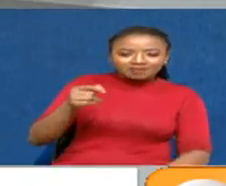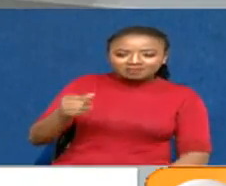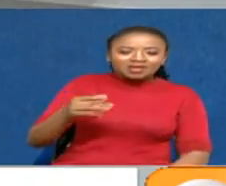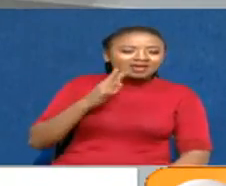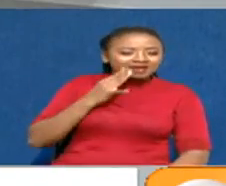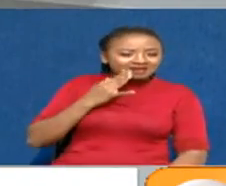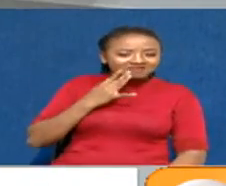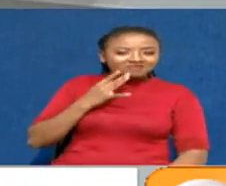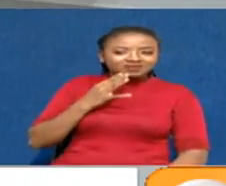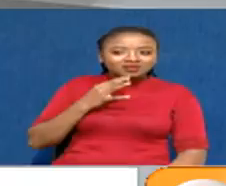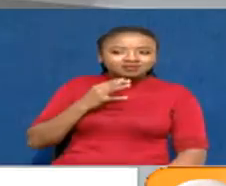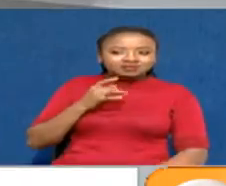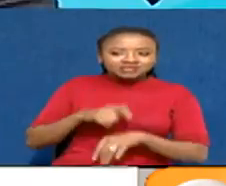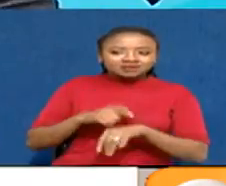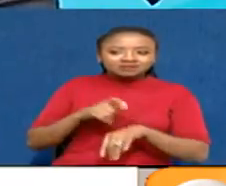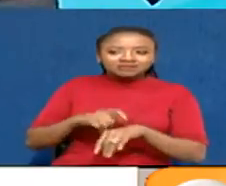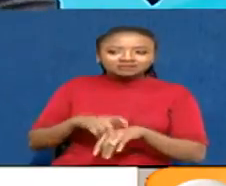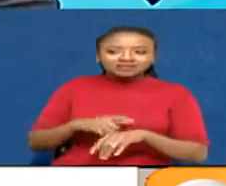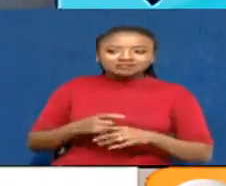you are in the CRB.